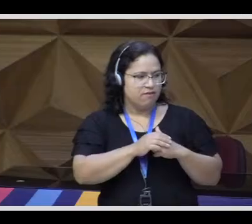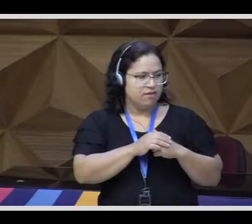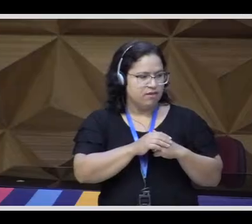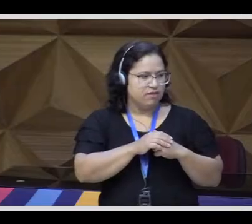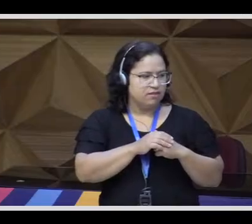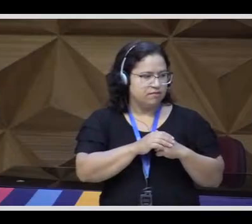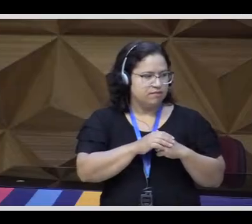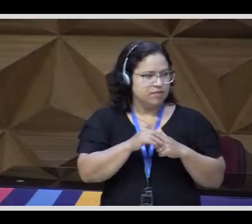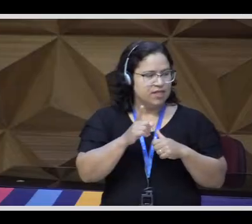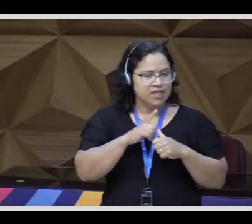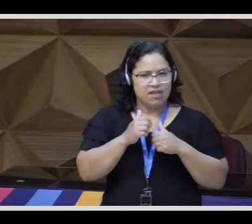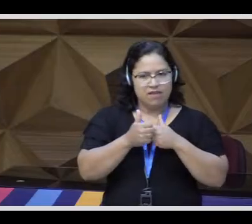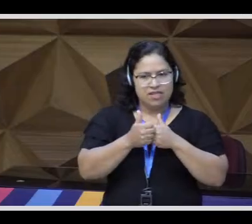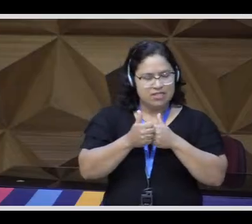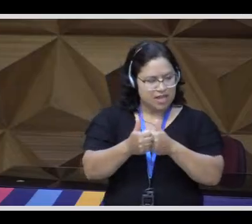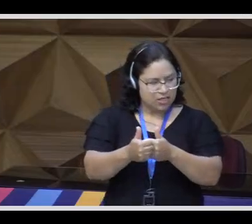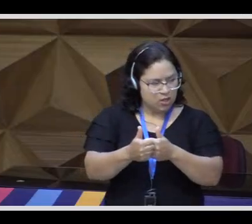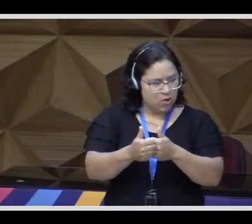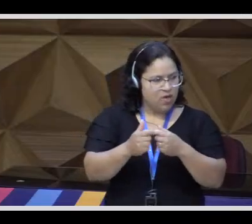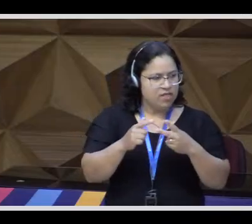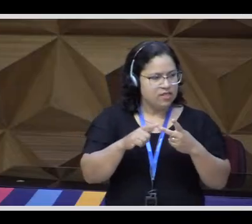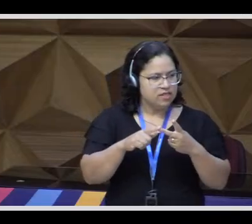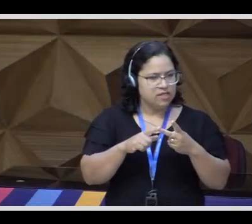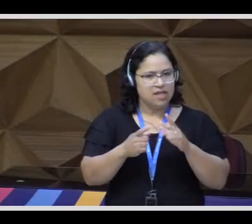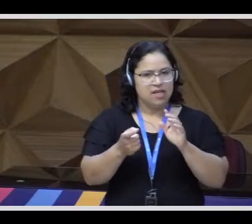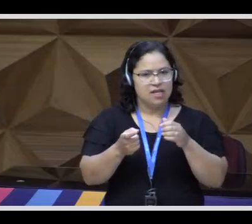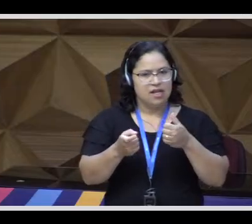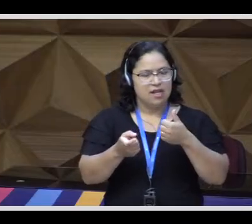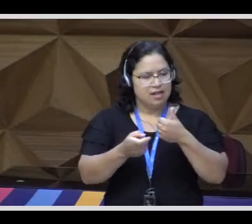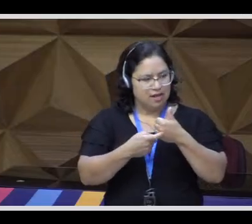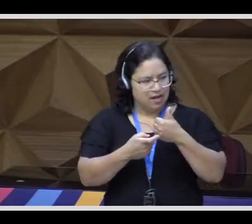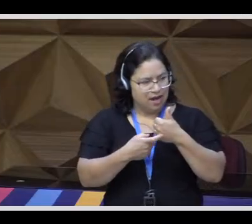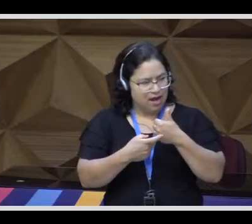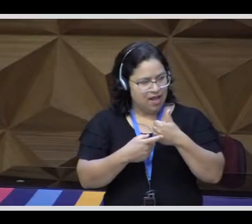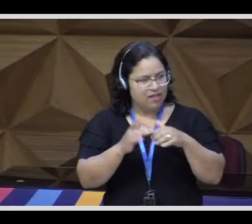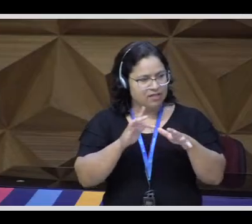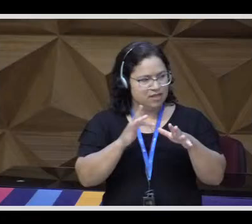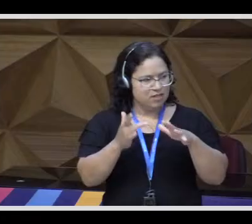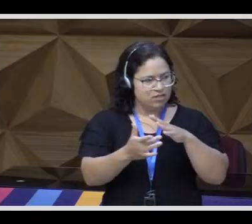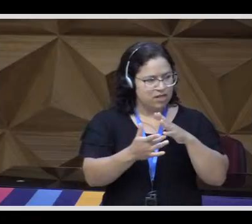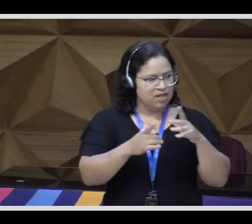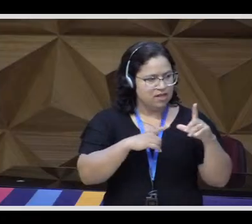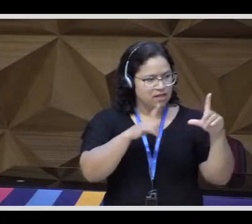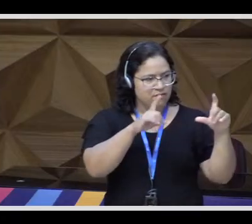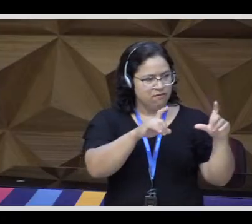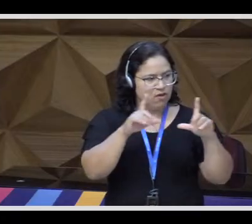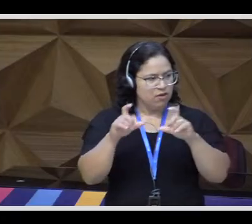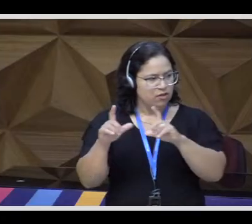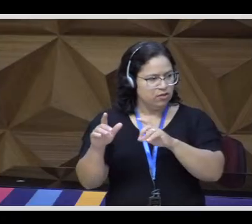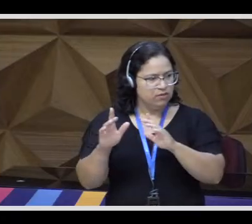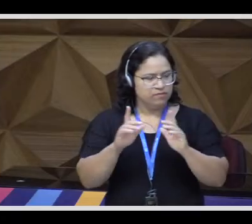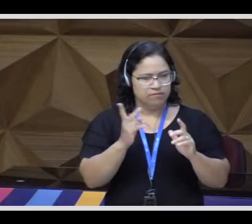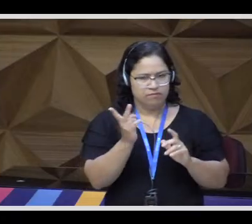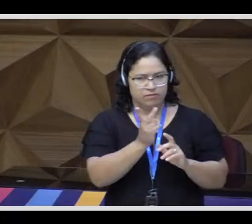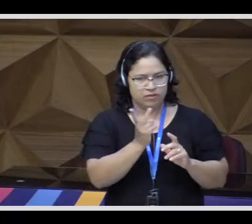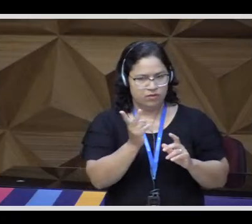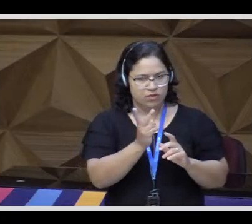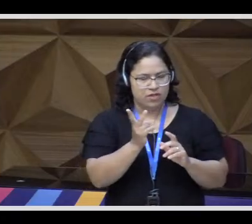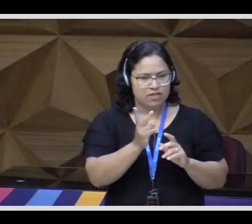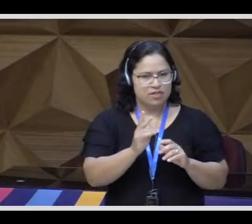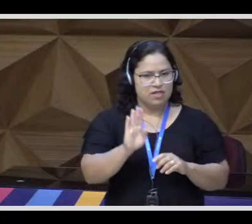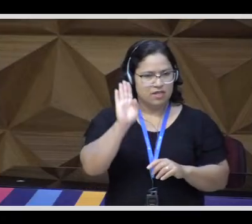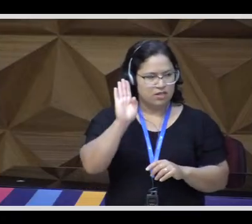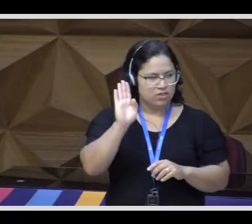in social media. Here we have likes. These are votes for each of the candidates in the Brazilian 2018